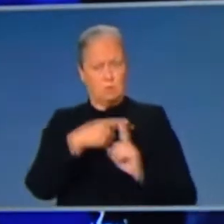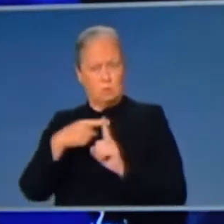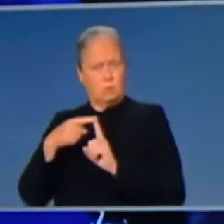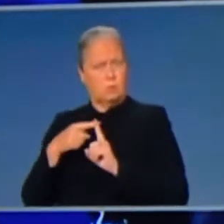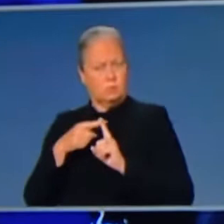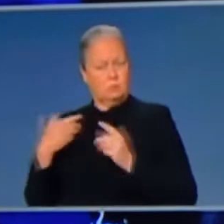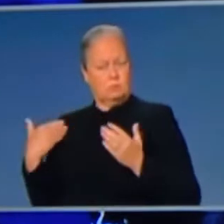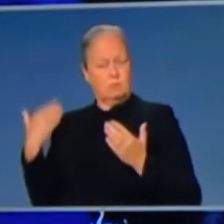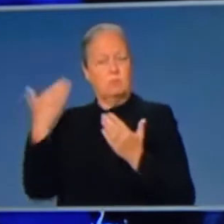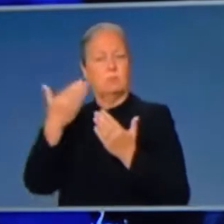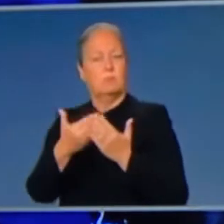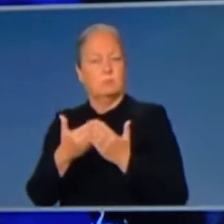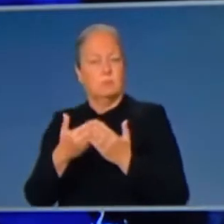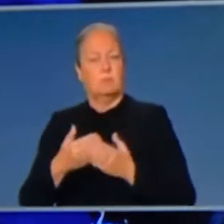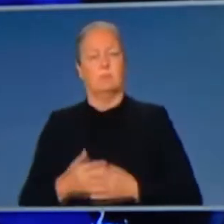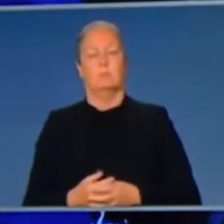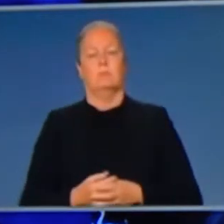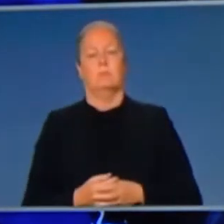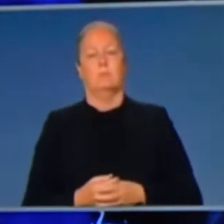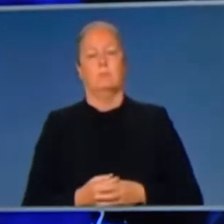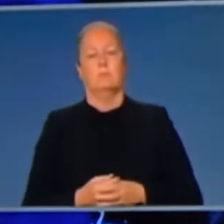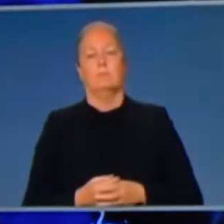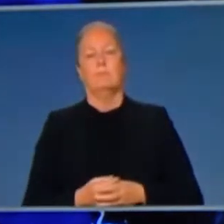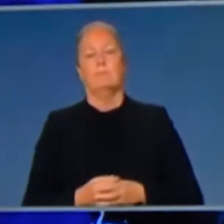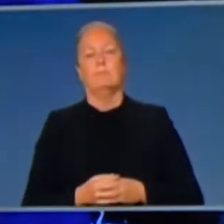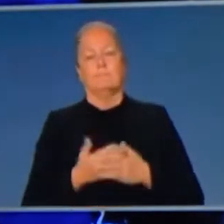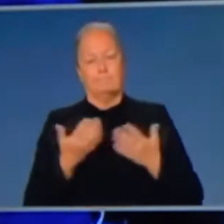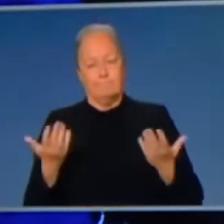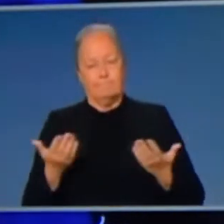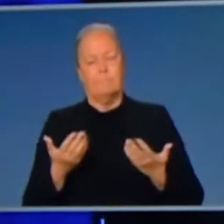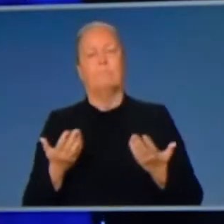It is providing us with much needed time.